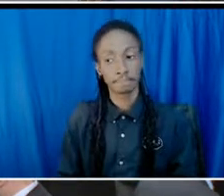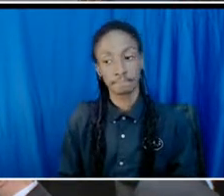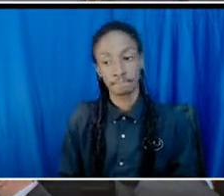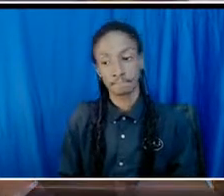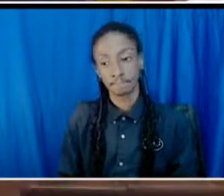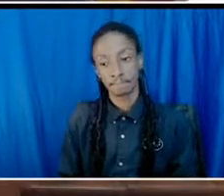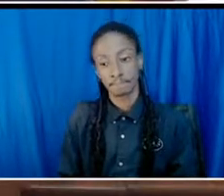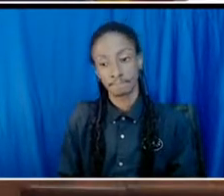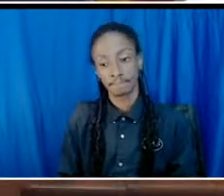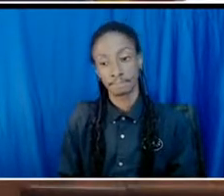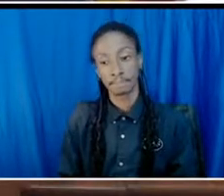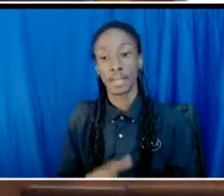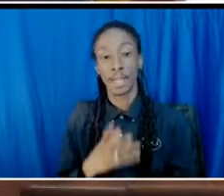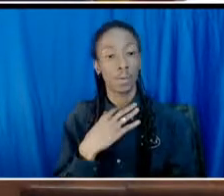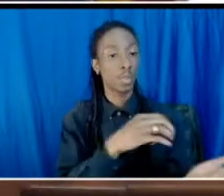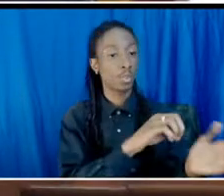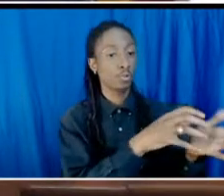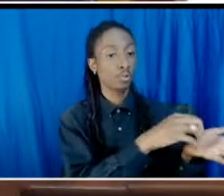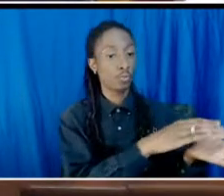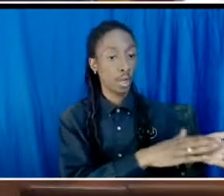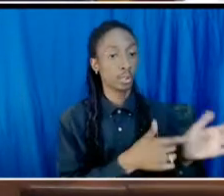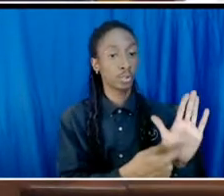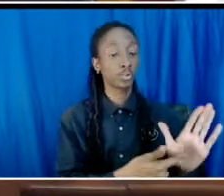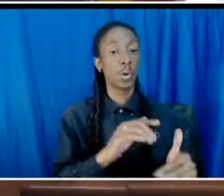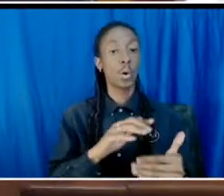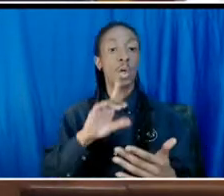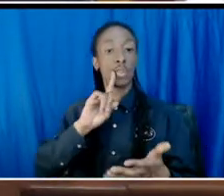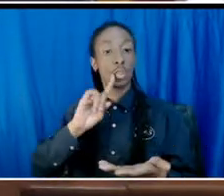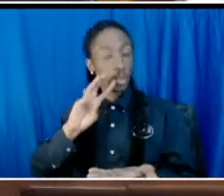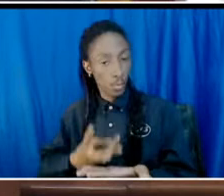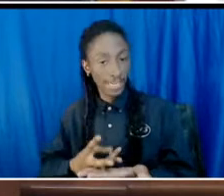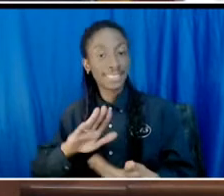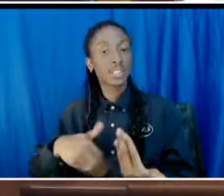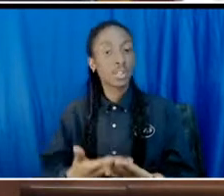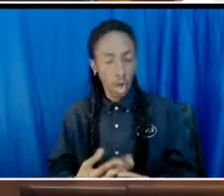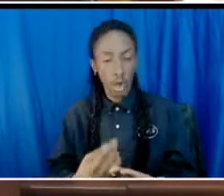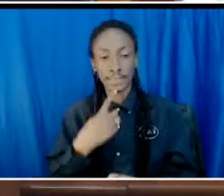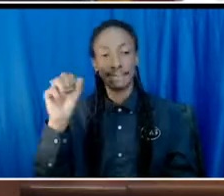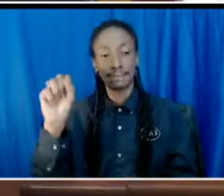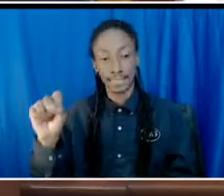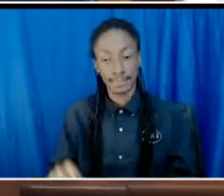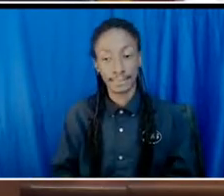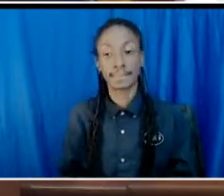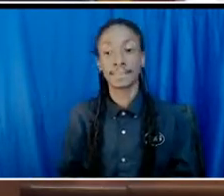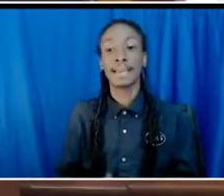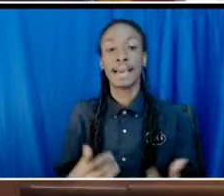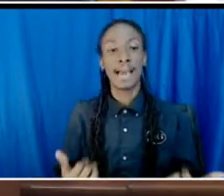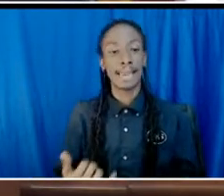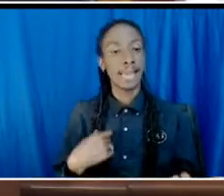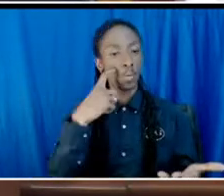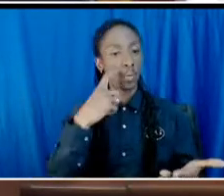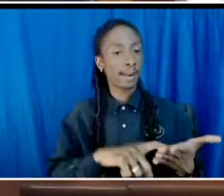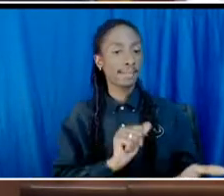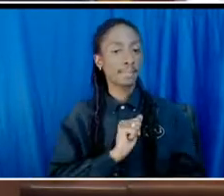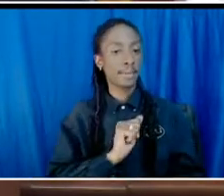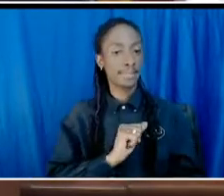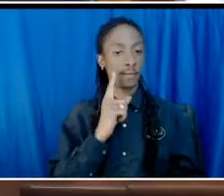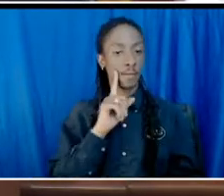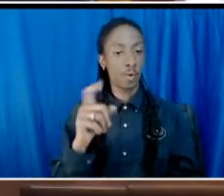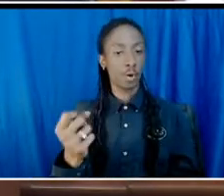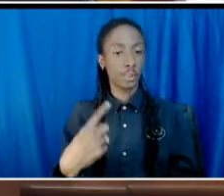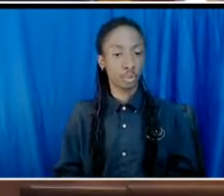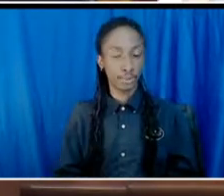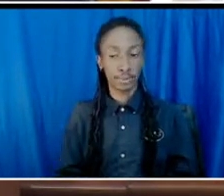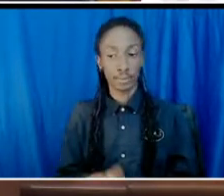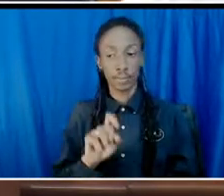Let the record reflect the witnesses all answered in the affirmative. I now recognize myself for questions.